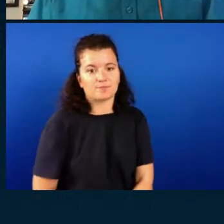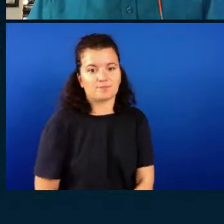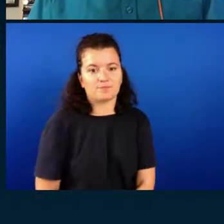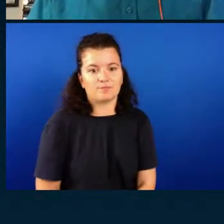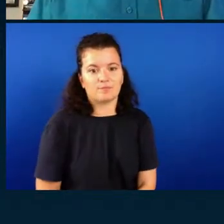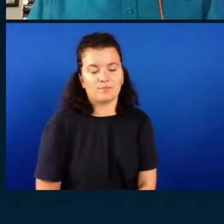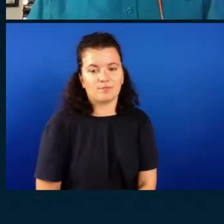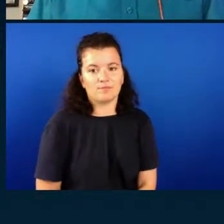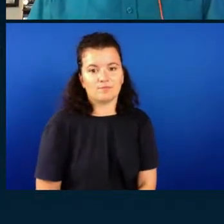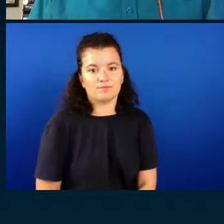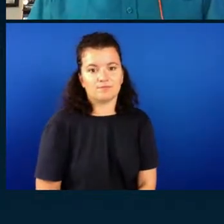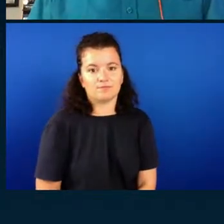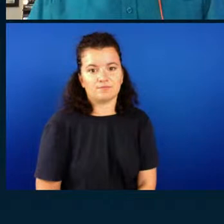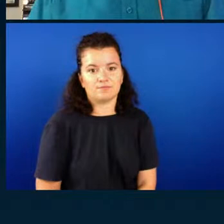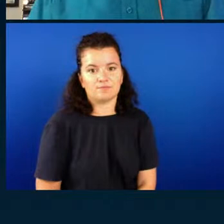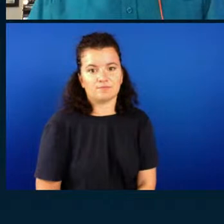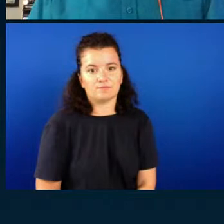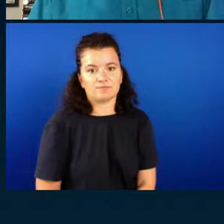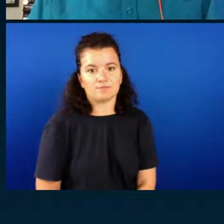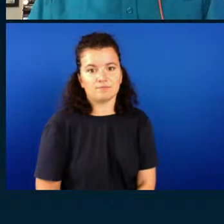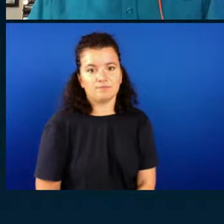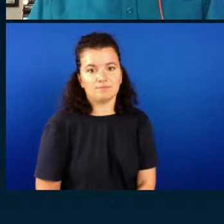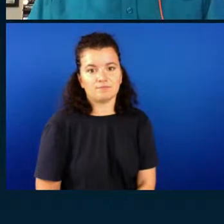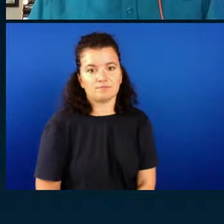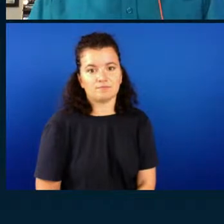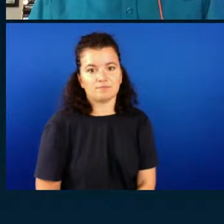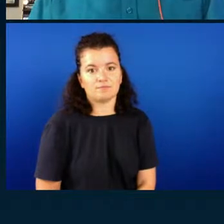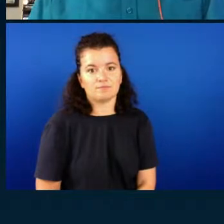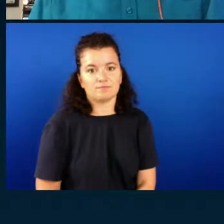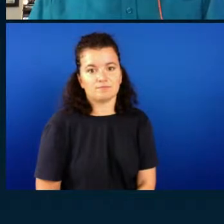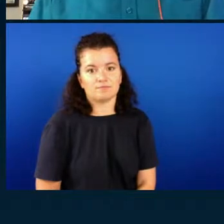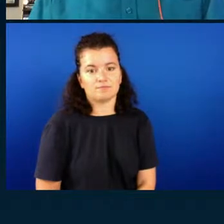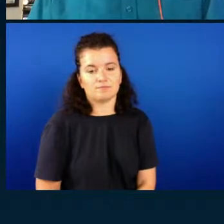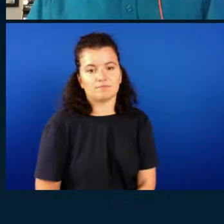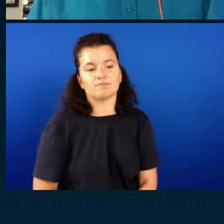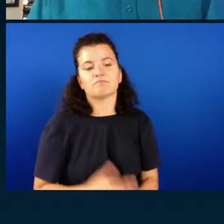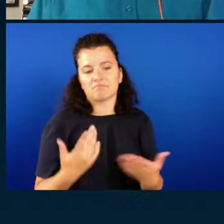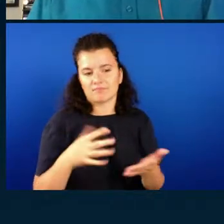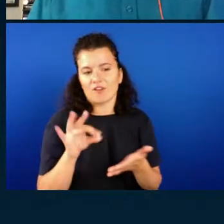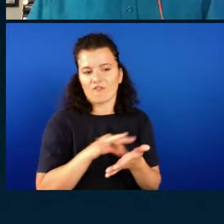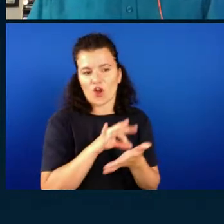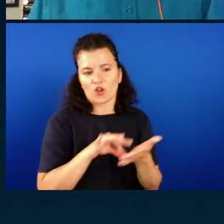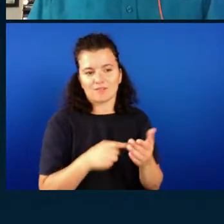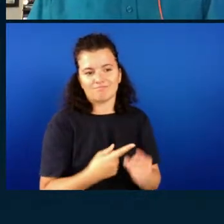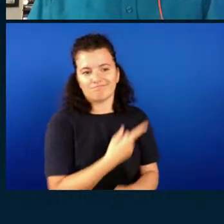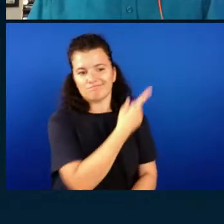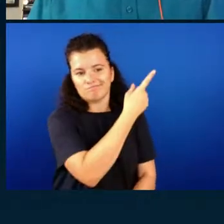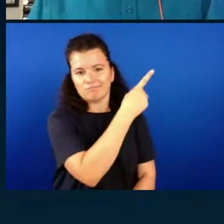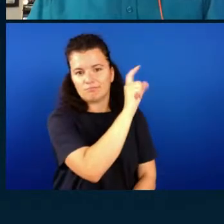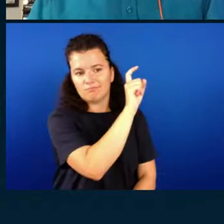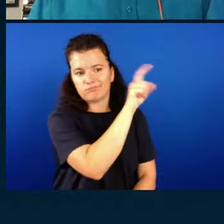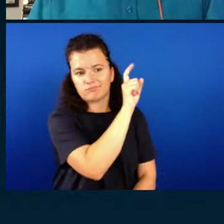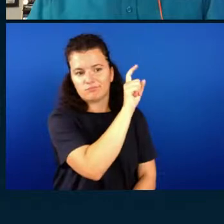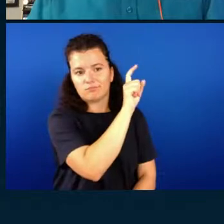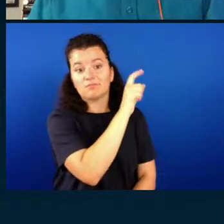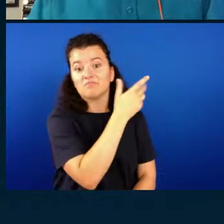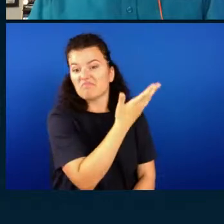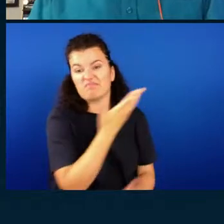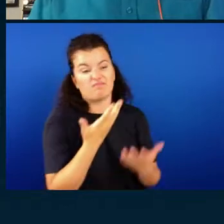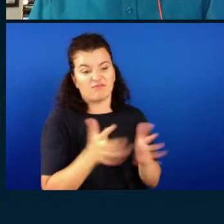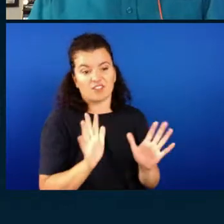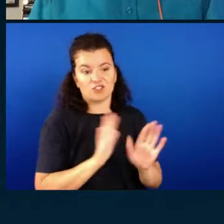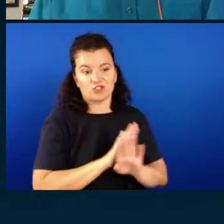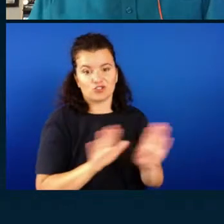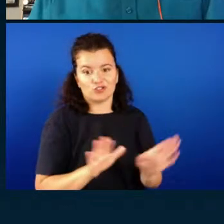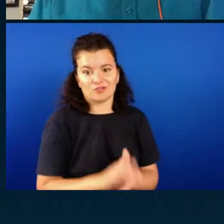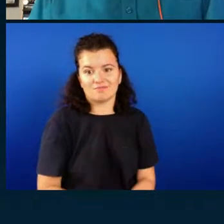and I put my vote in for tabs, do a few votes there. So that's that, right? And then if I go into,